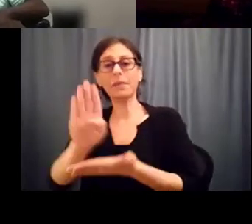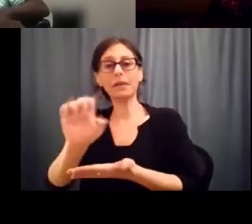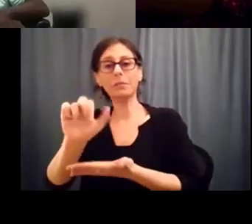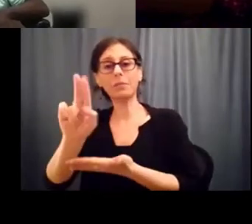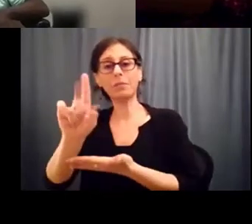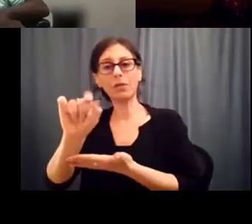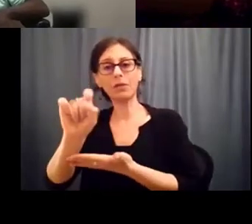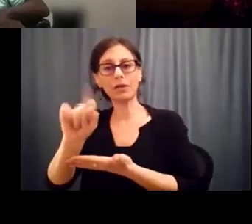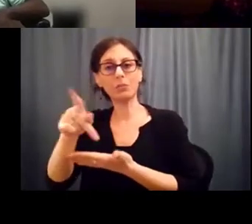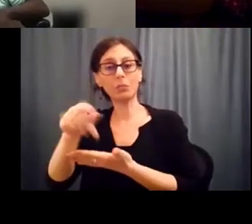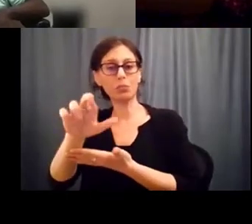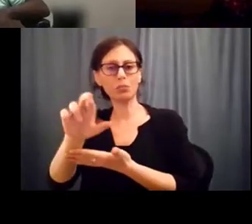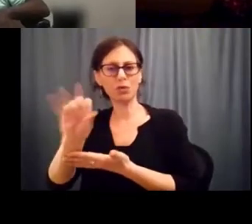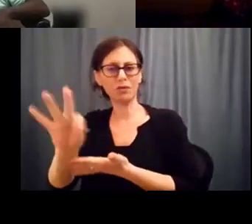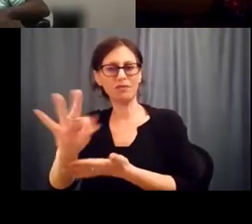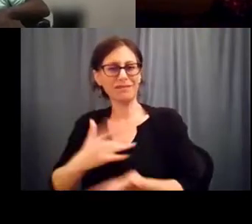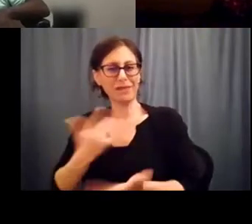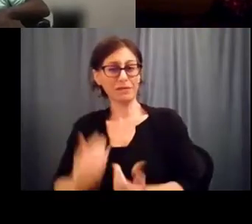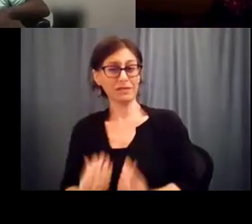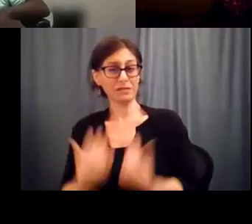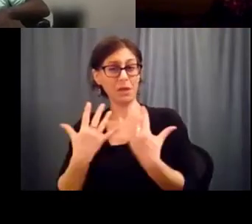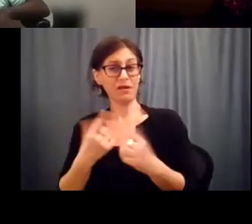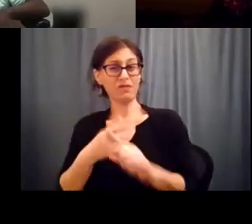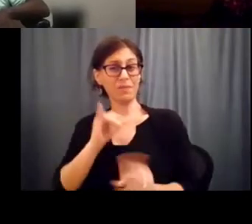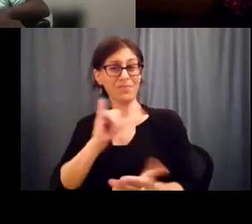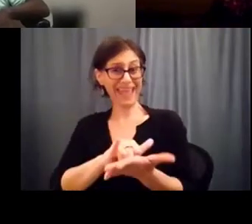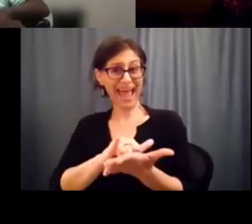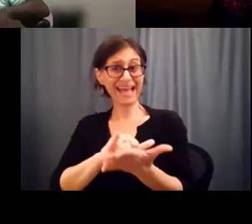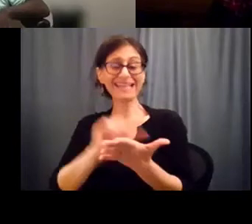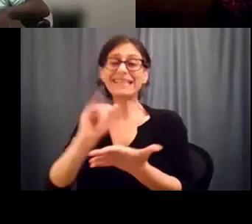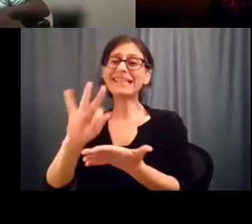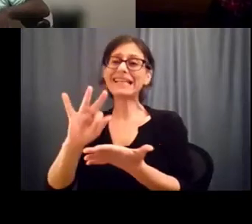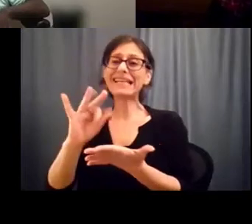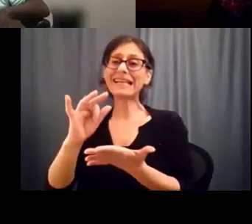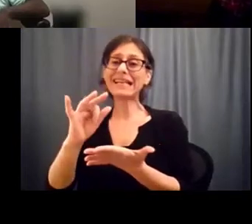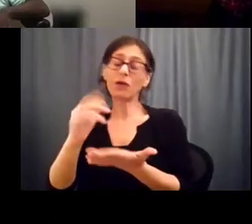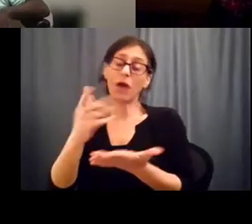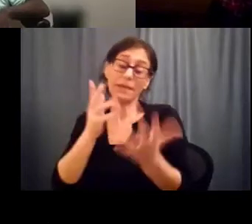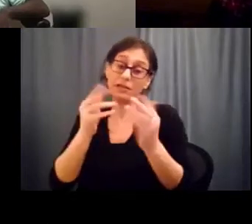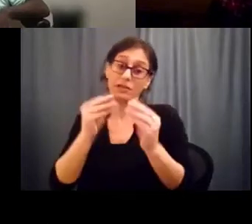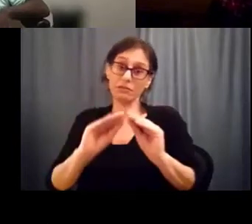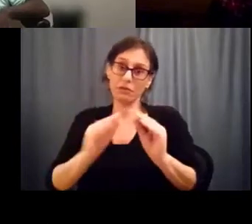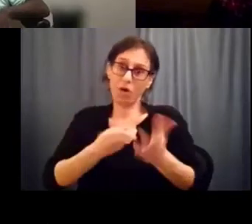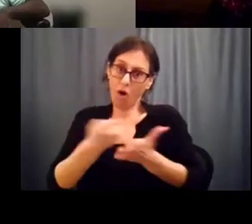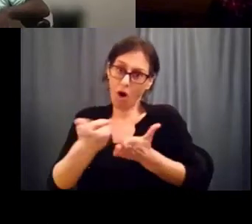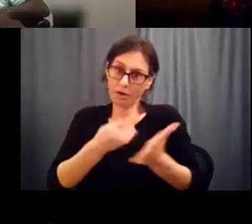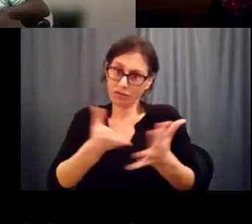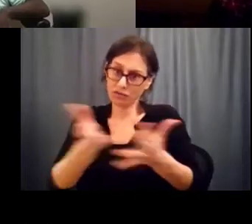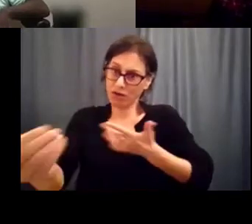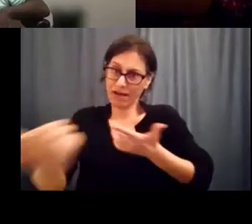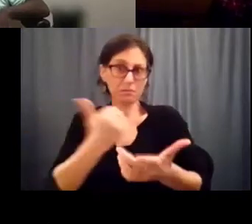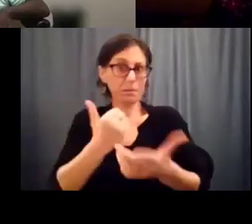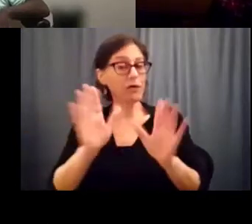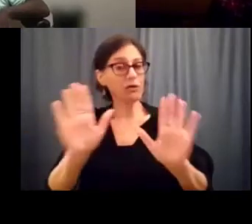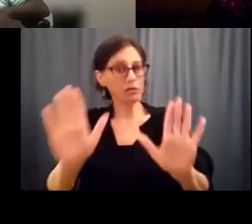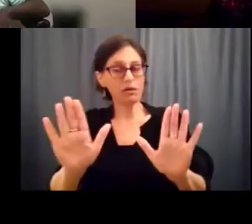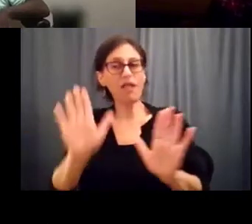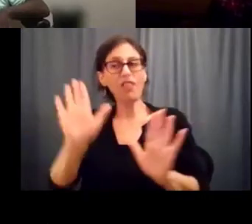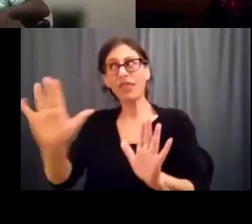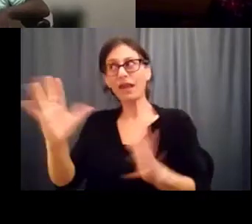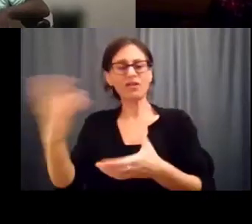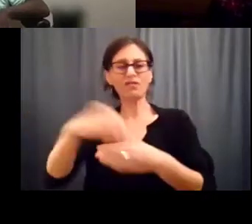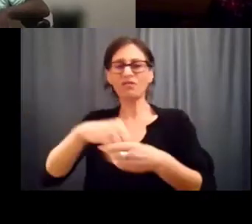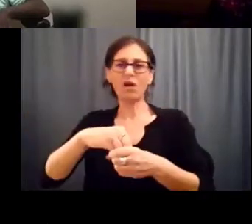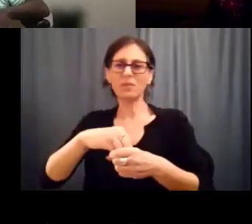But if we were, you know, with transparency, like that, their involvement